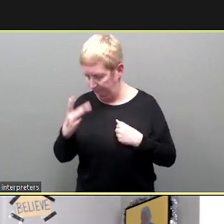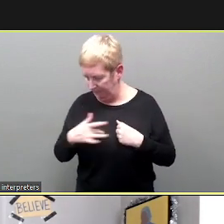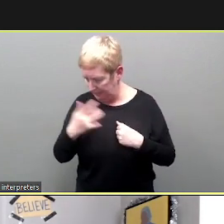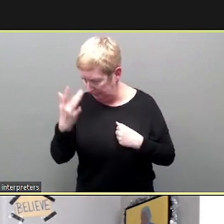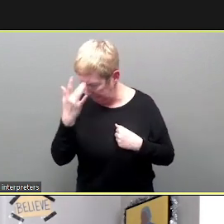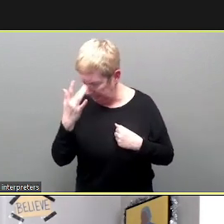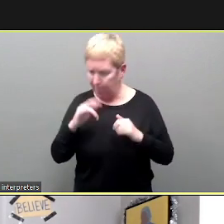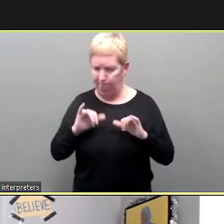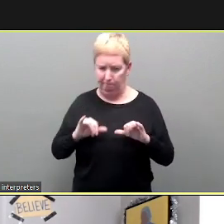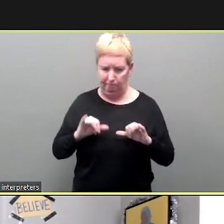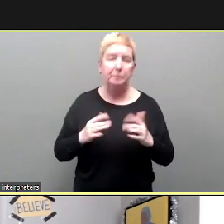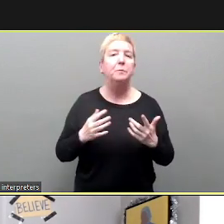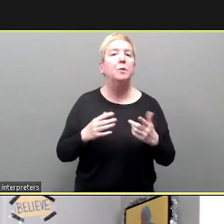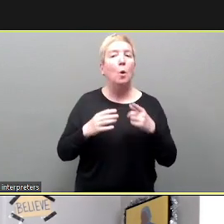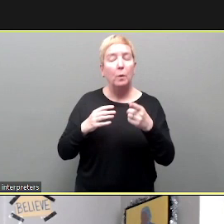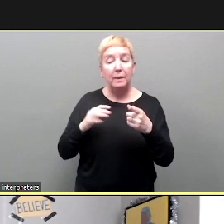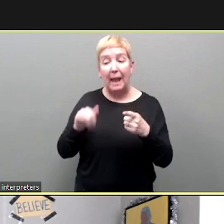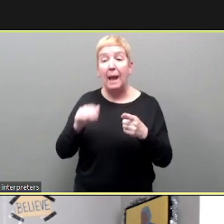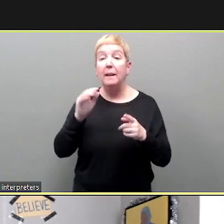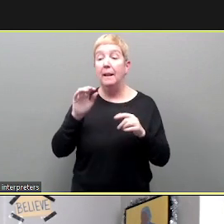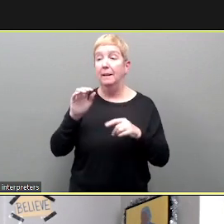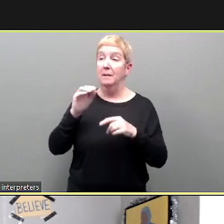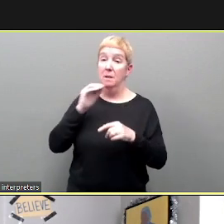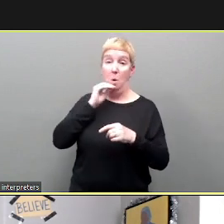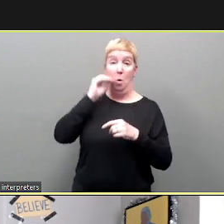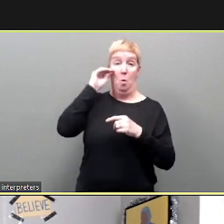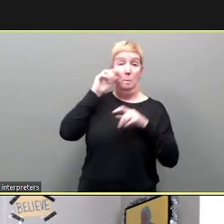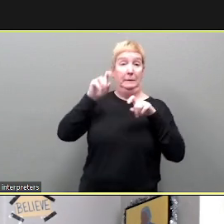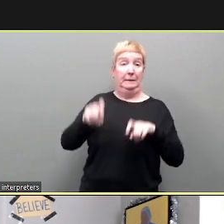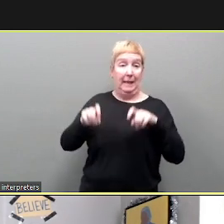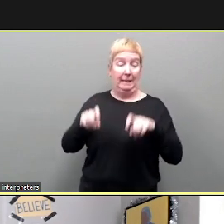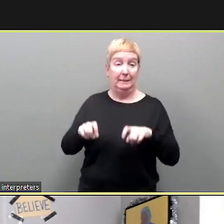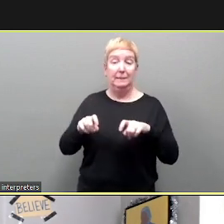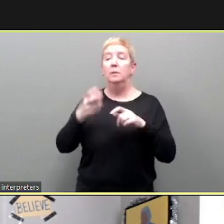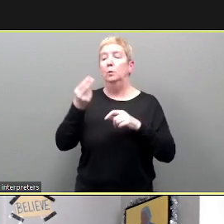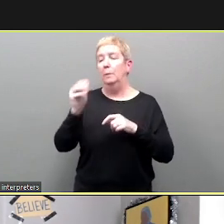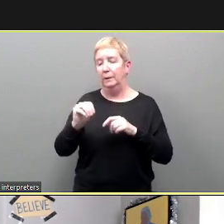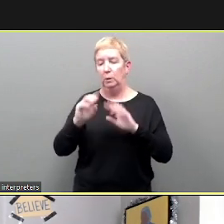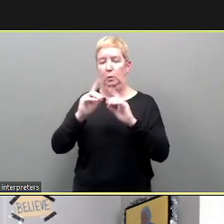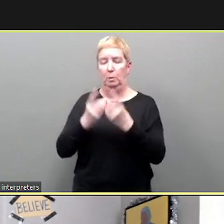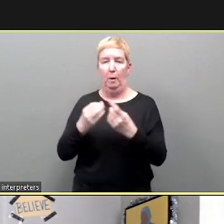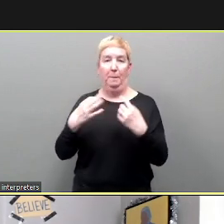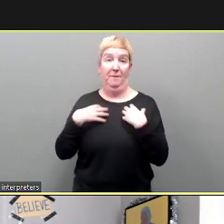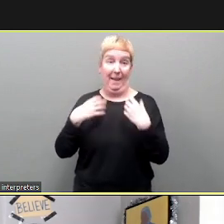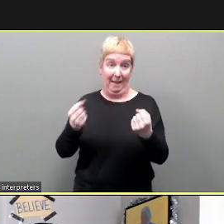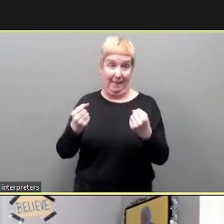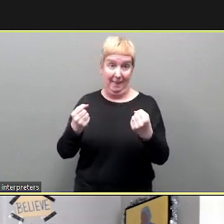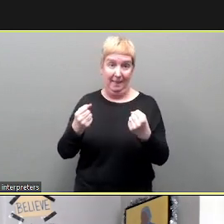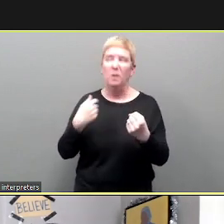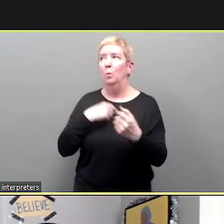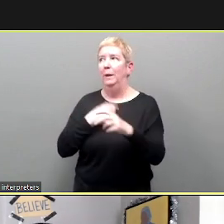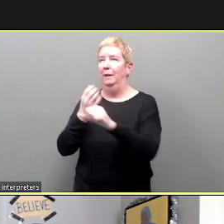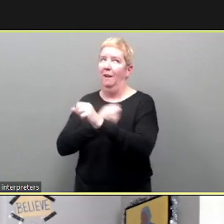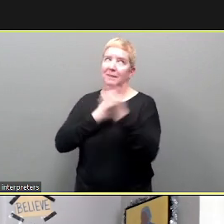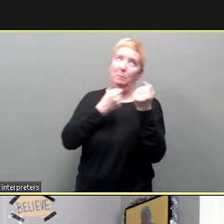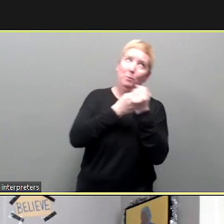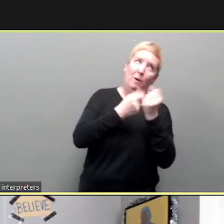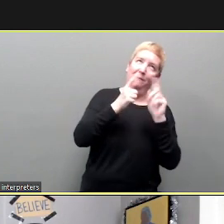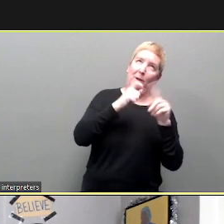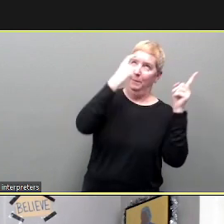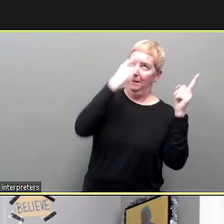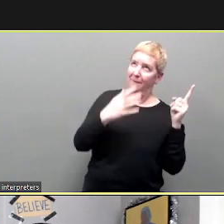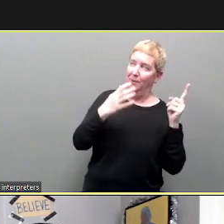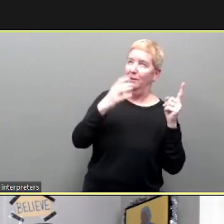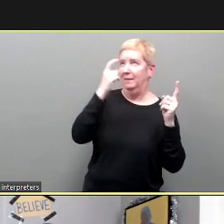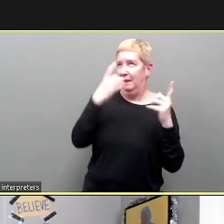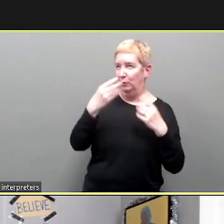test, at the New Mexico Department of Health right now, thanks to support from the governor and the governor's office and our